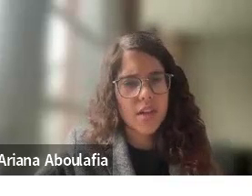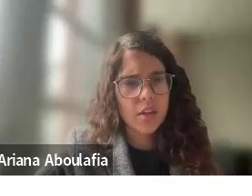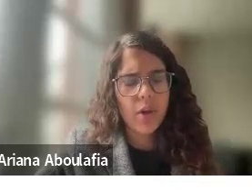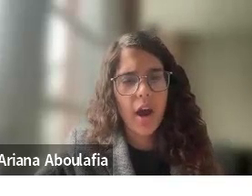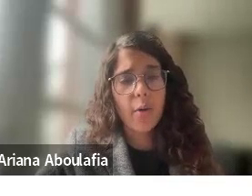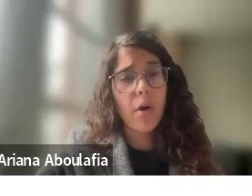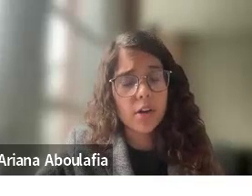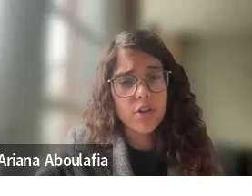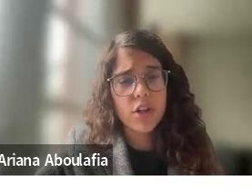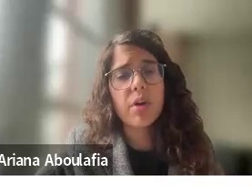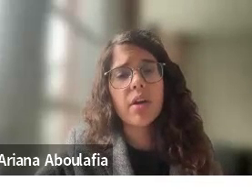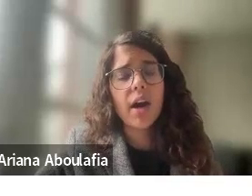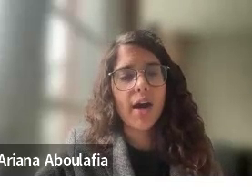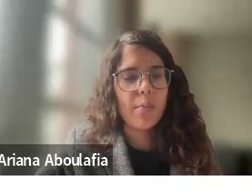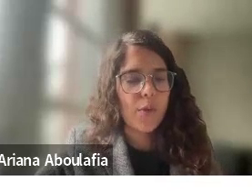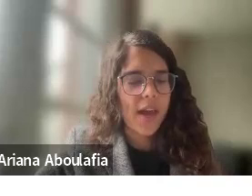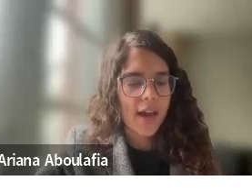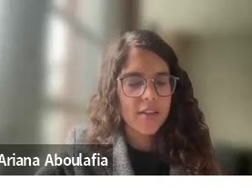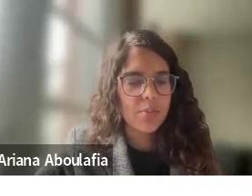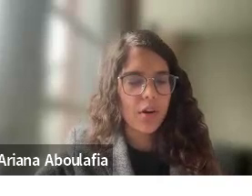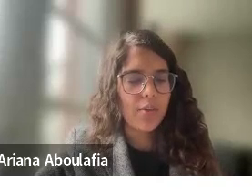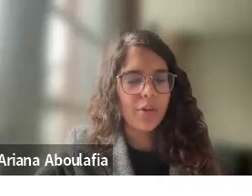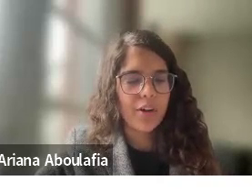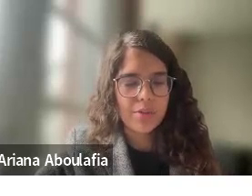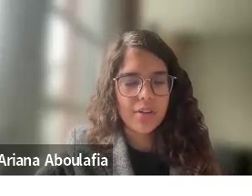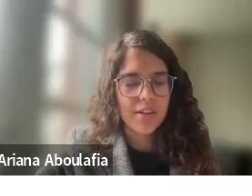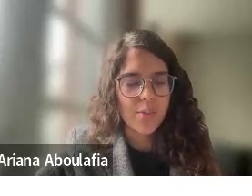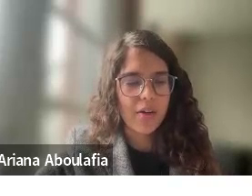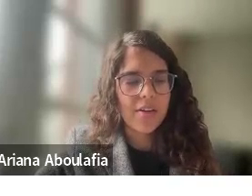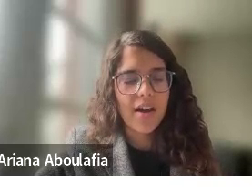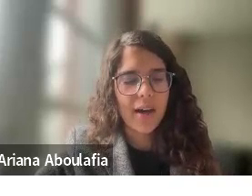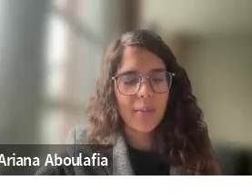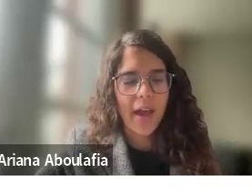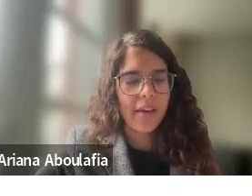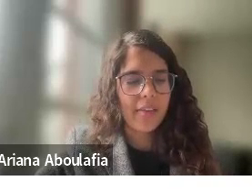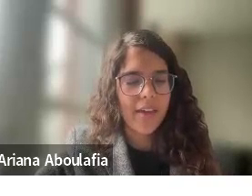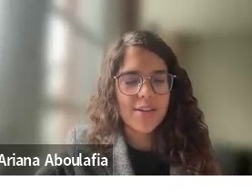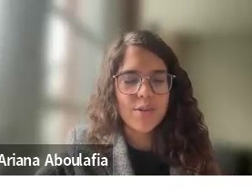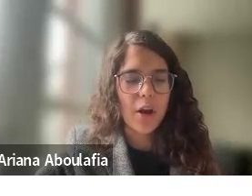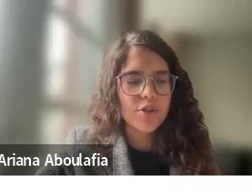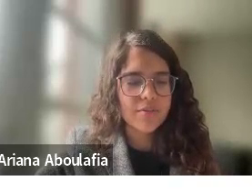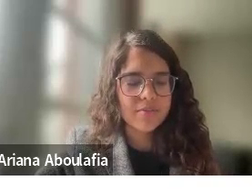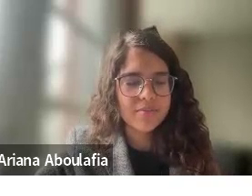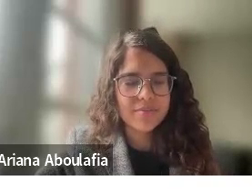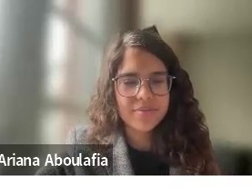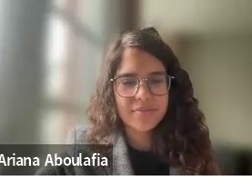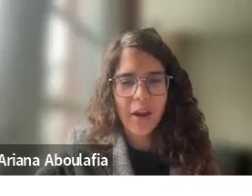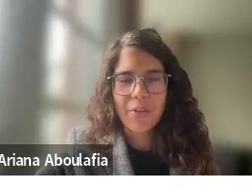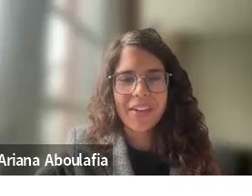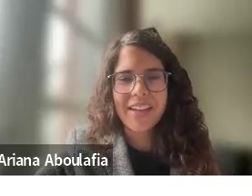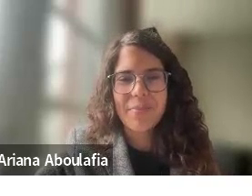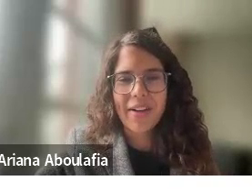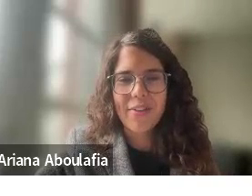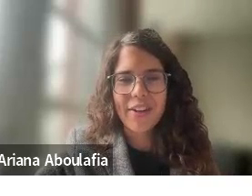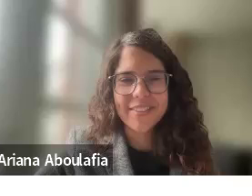to continuing our partnership with the Access Board and with our community as well. And thank you so much. I